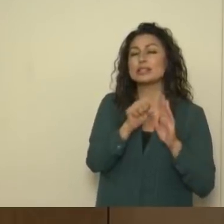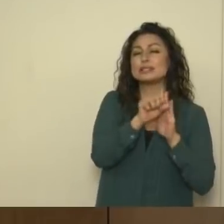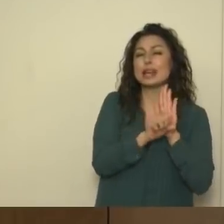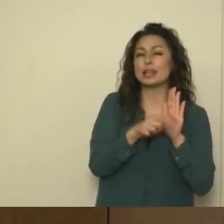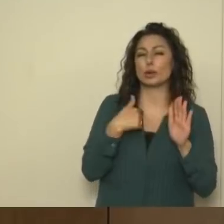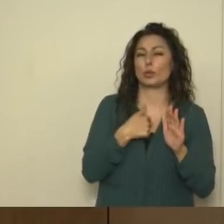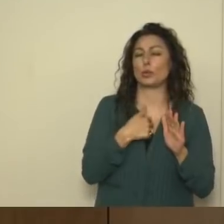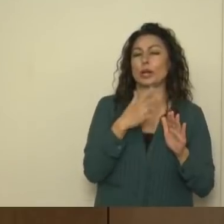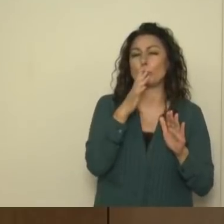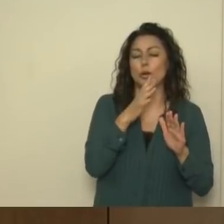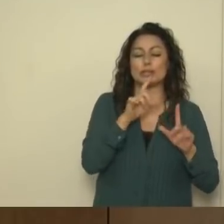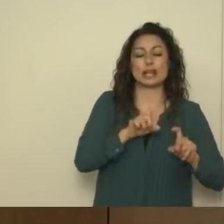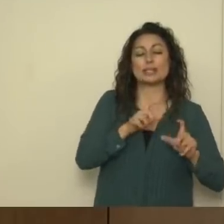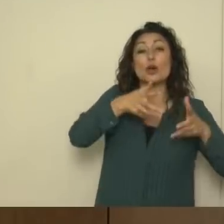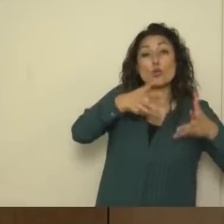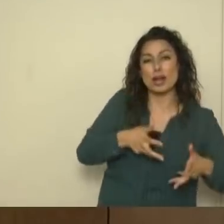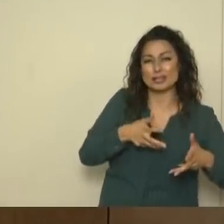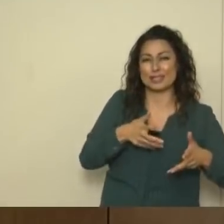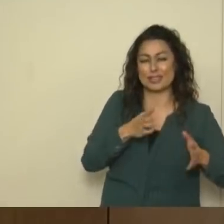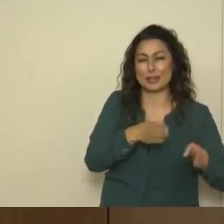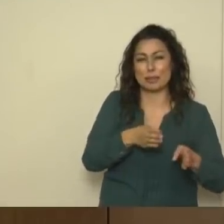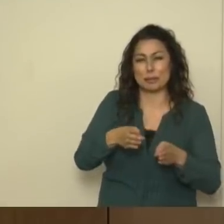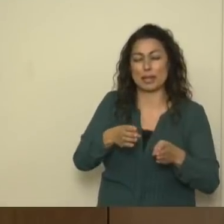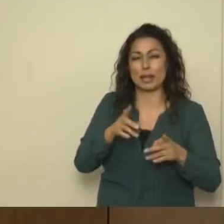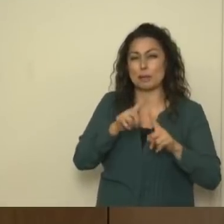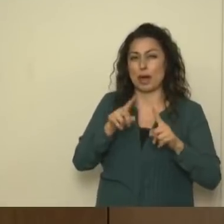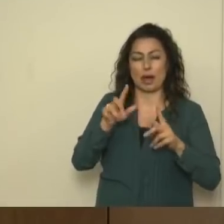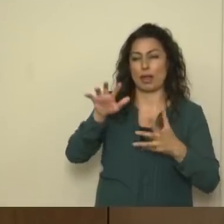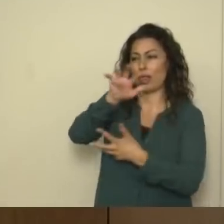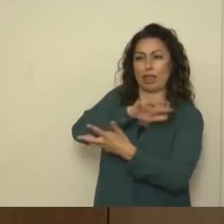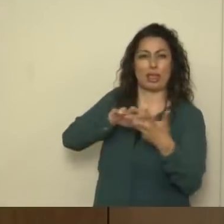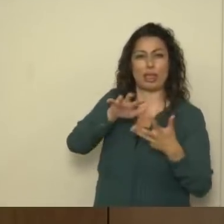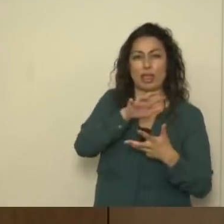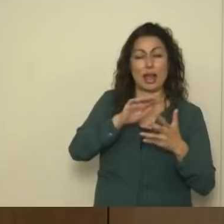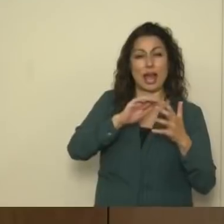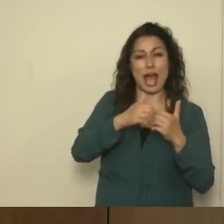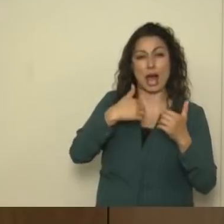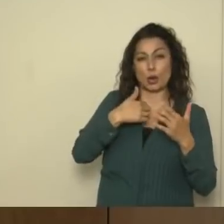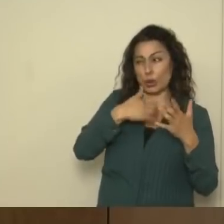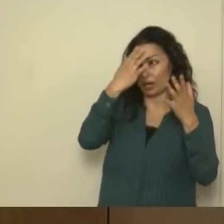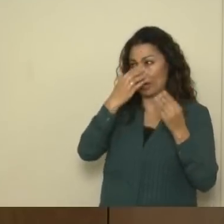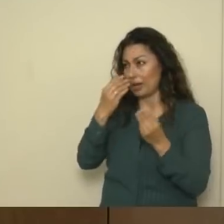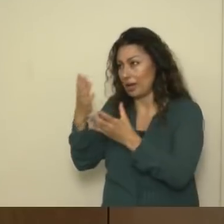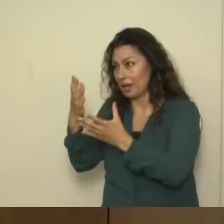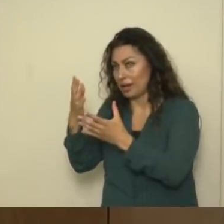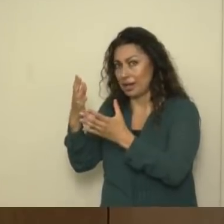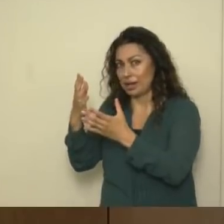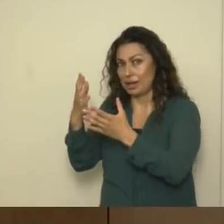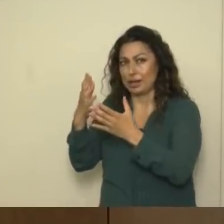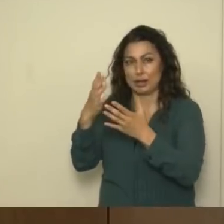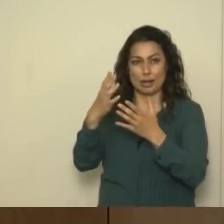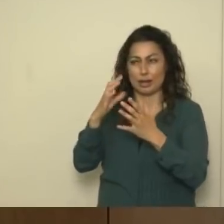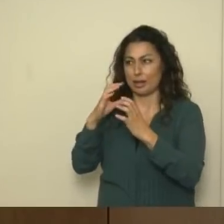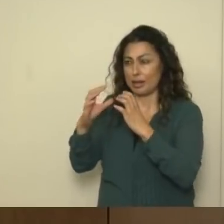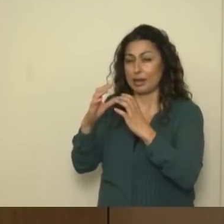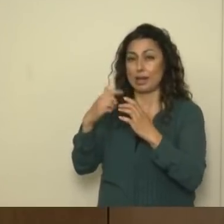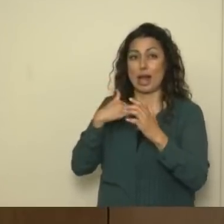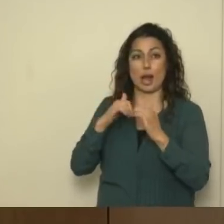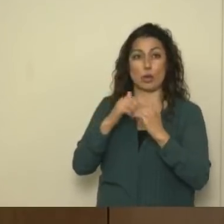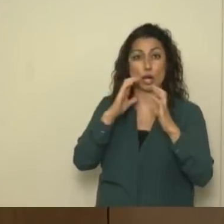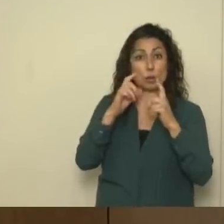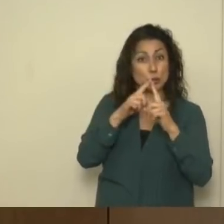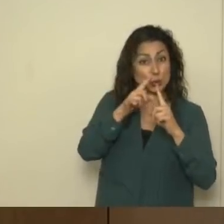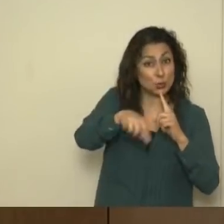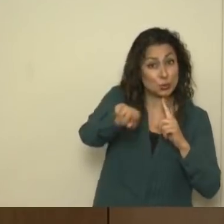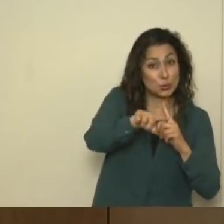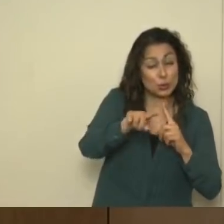be doing everyone else. That got mixed up in the way in which we communicated to you, reporters, that